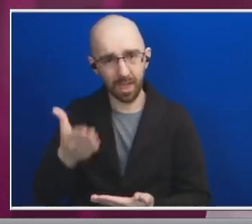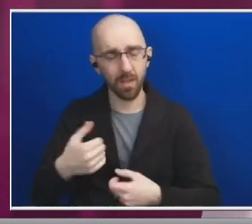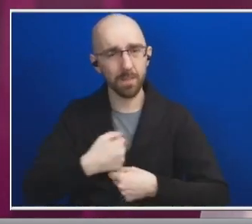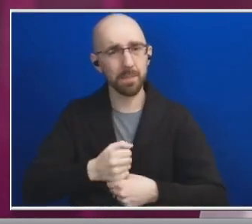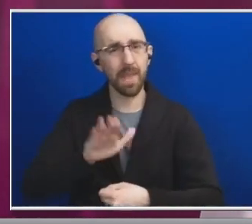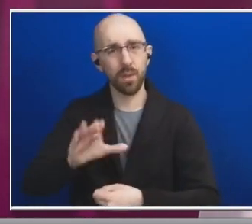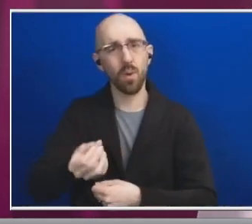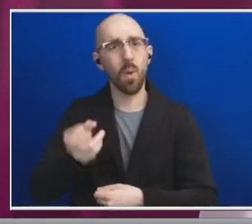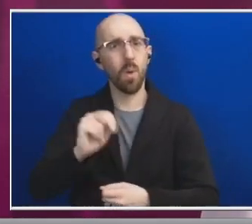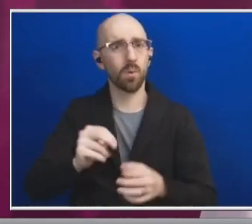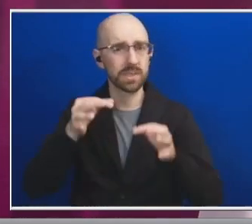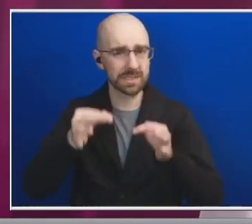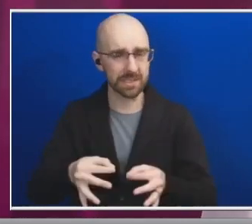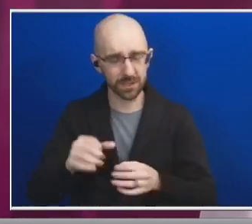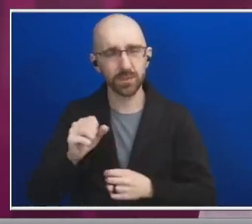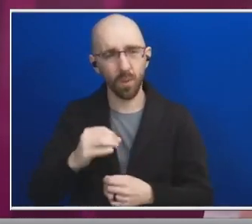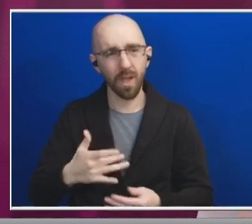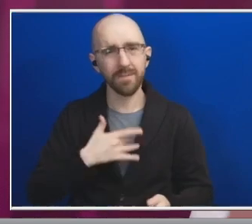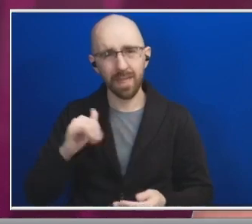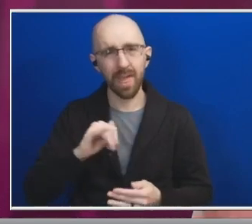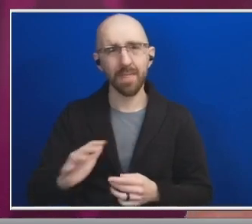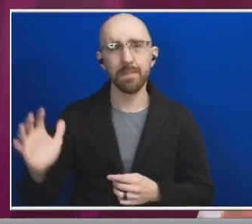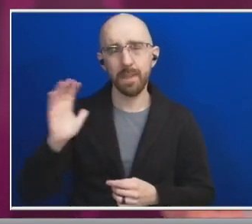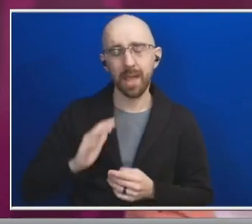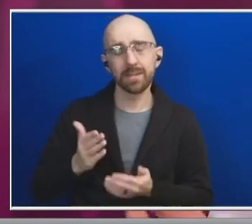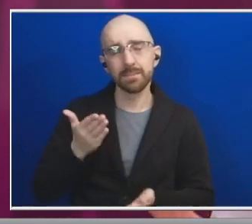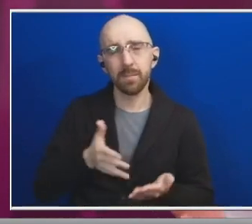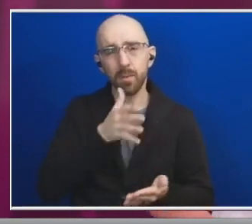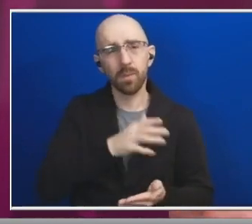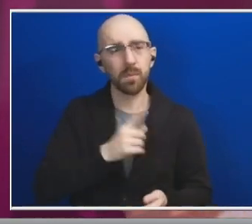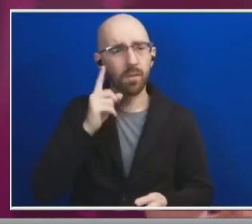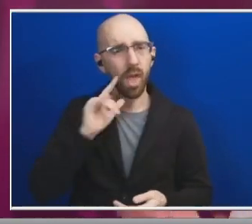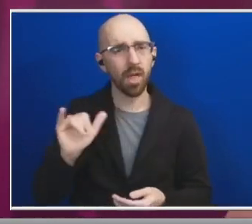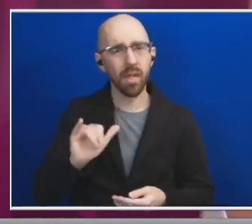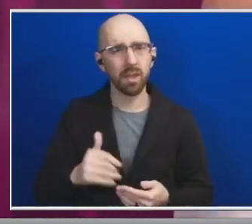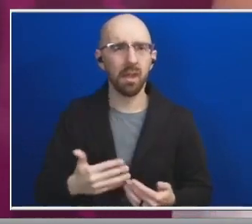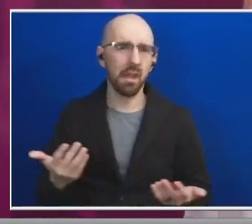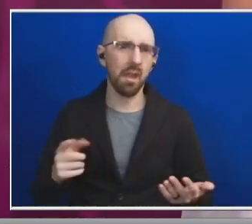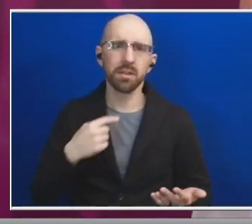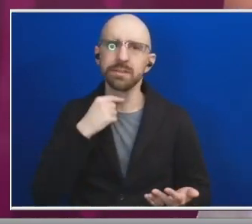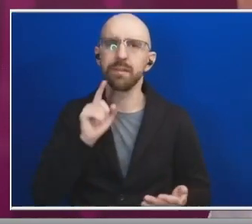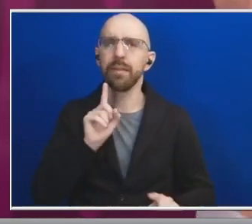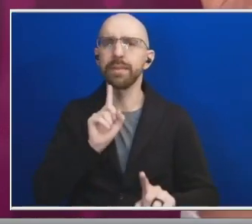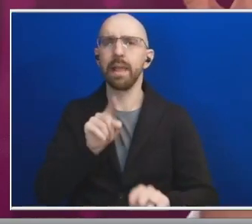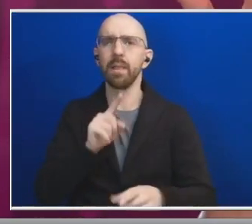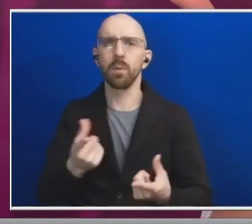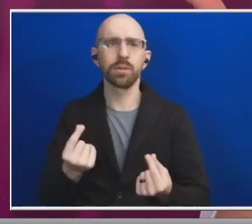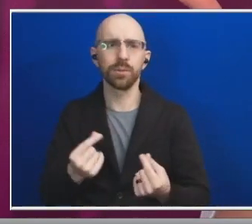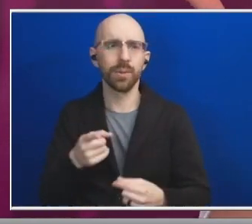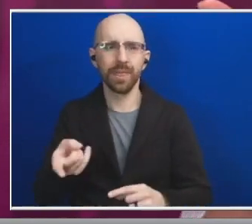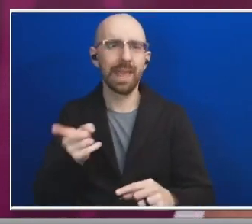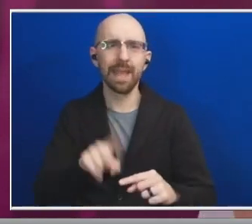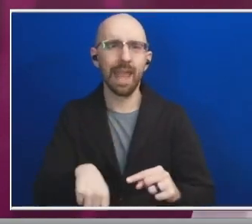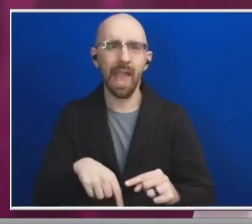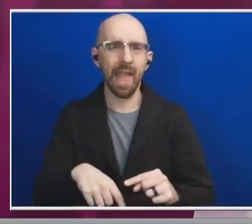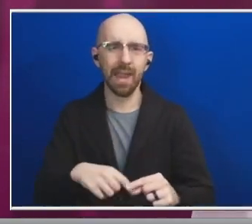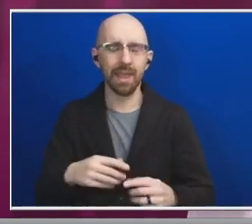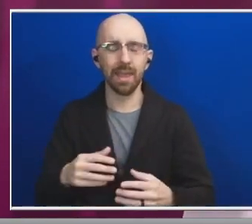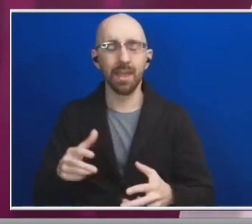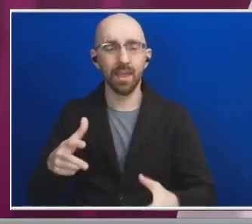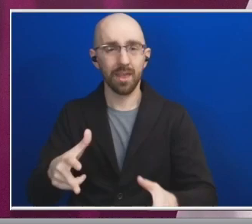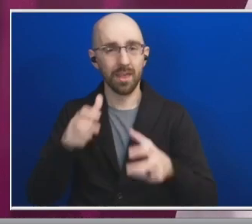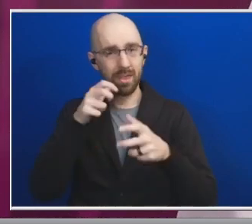I feel like in the past, perhaps women were thought like, just tell them what to do. They can't take the information that we know. They can't make